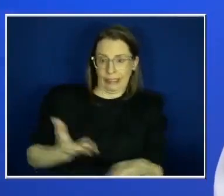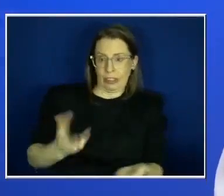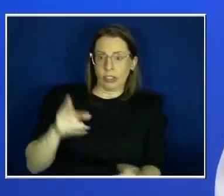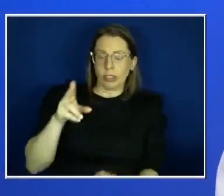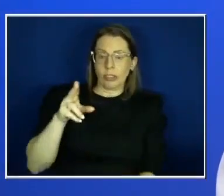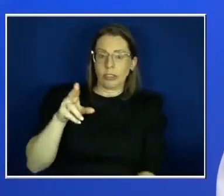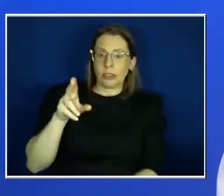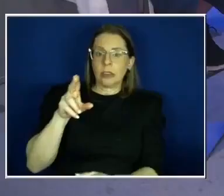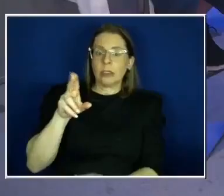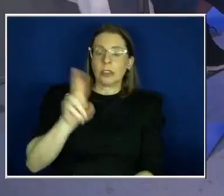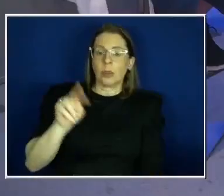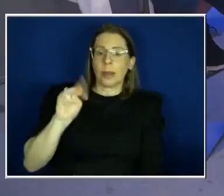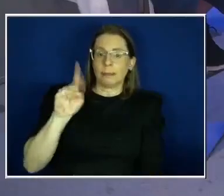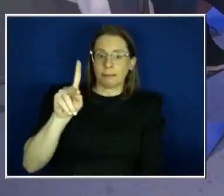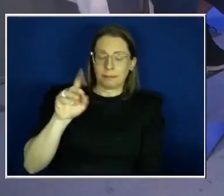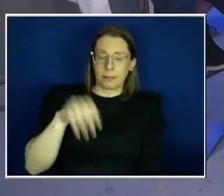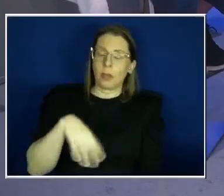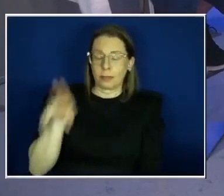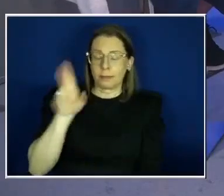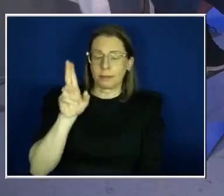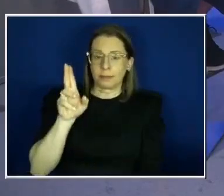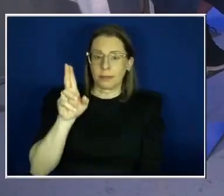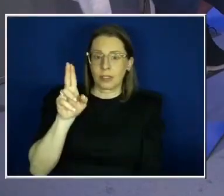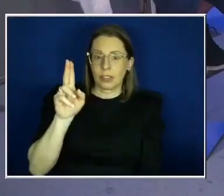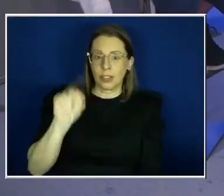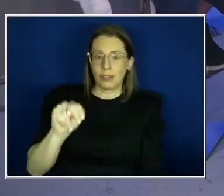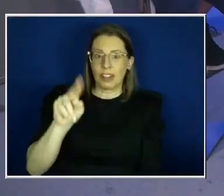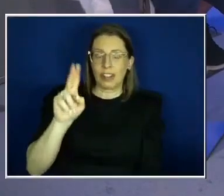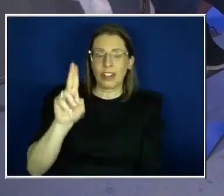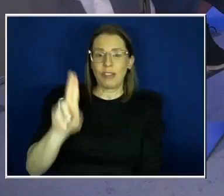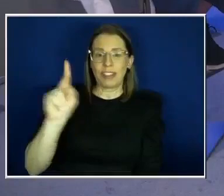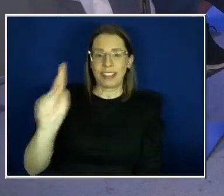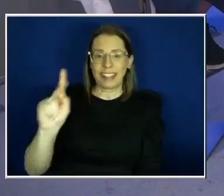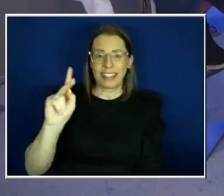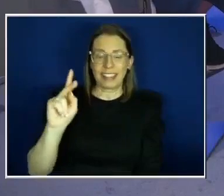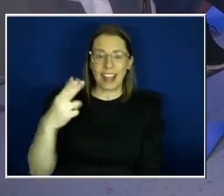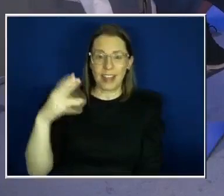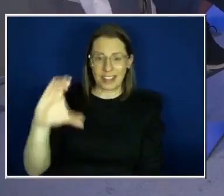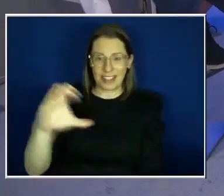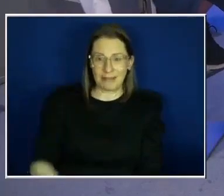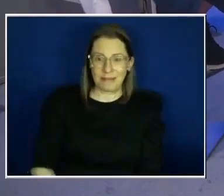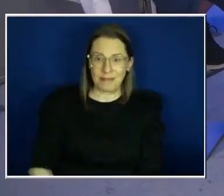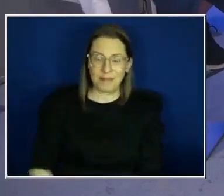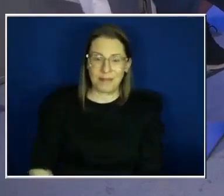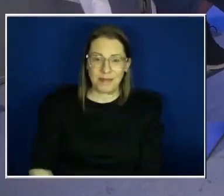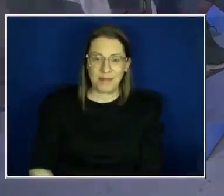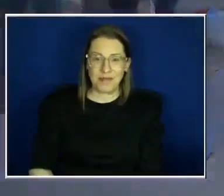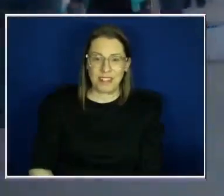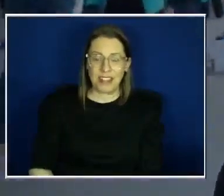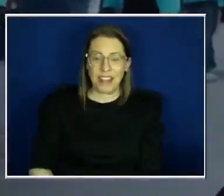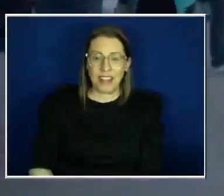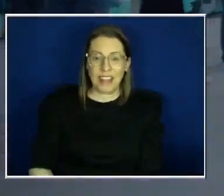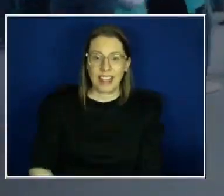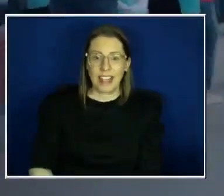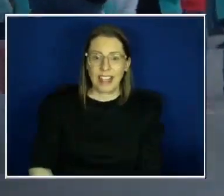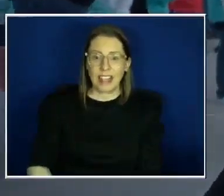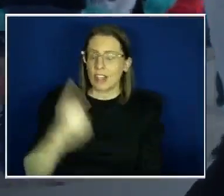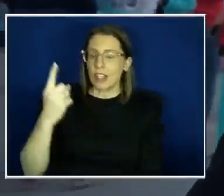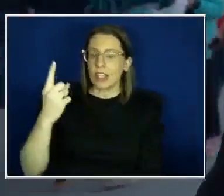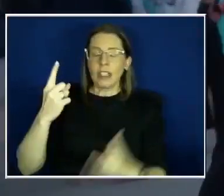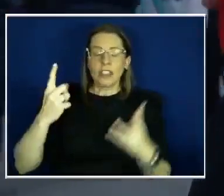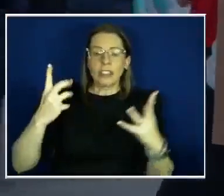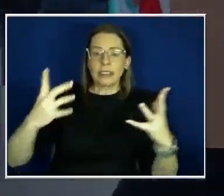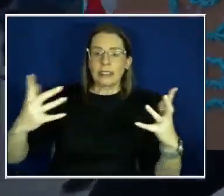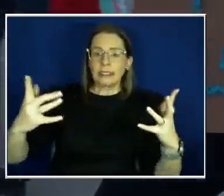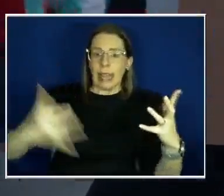Health System. Has it been so cool to be out there, just it's been fun. To watch and really hear the good. fans and to see it all happening? I mean, there's just so much energy surrounding